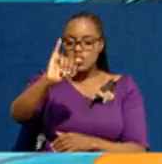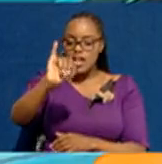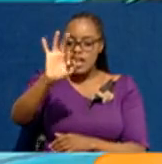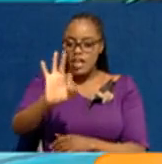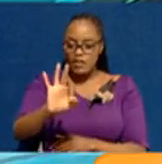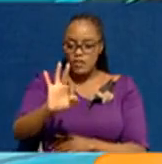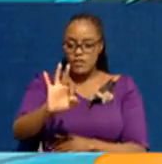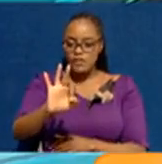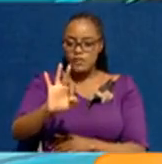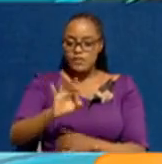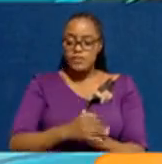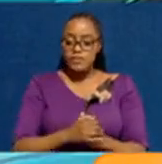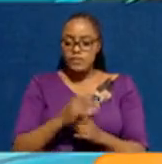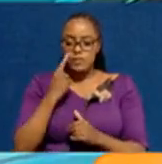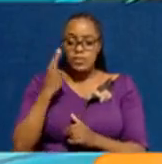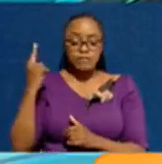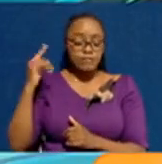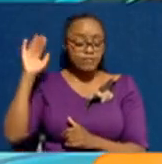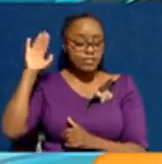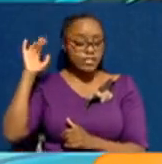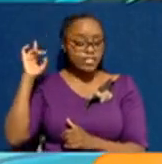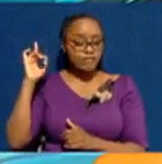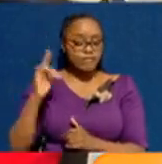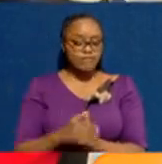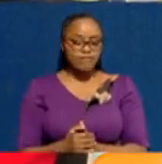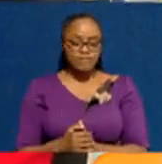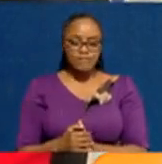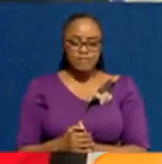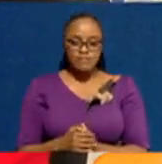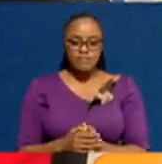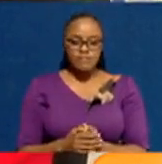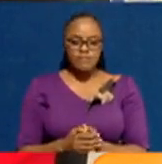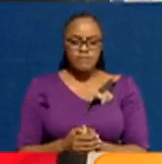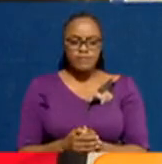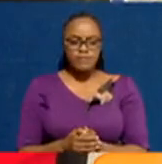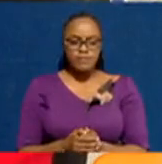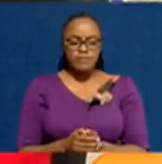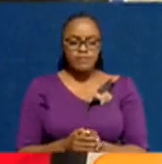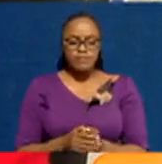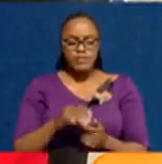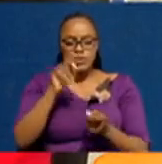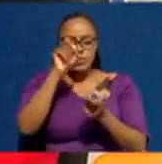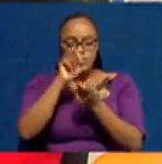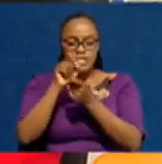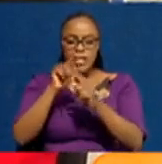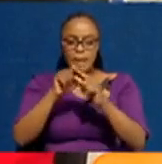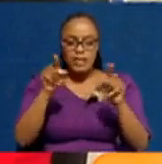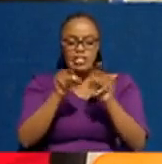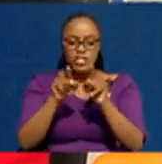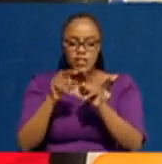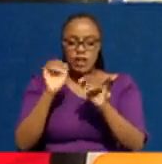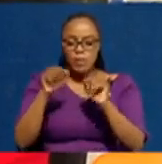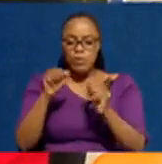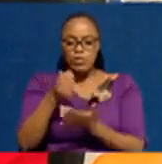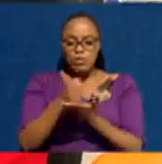Fund, NHIF. Take a listen. The time it takes to, you know, to diagnose, but there's also the turnaround time